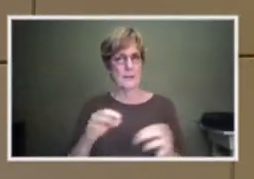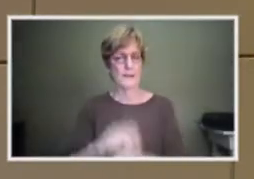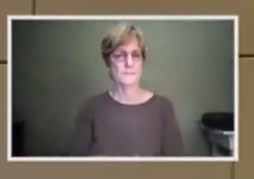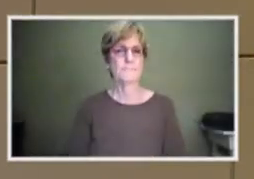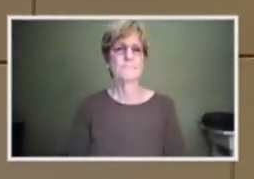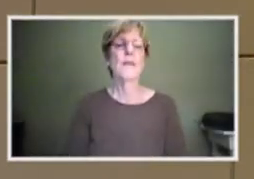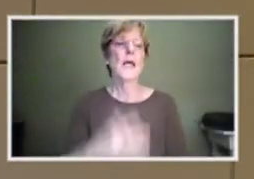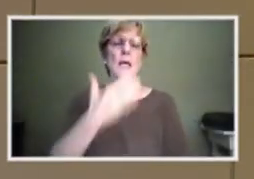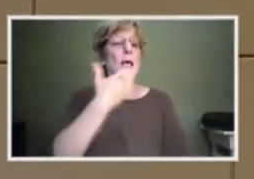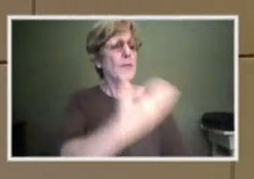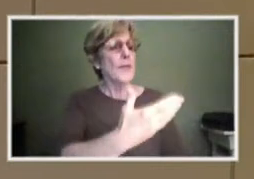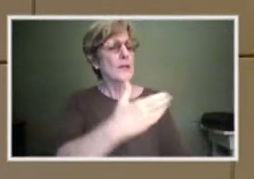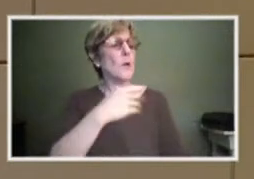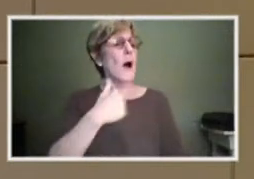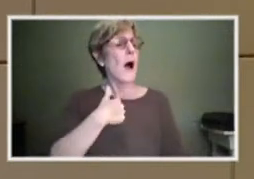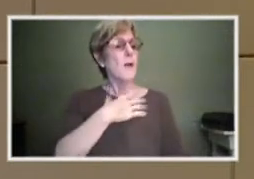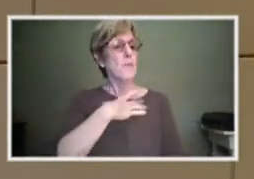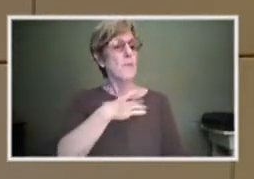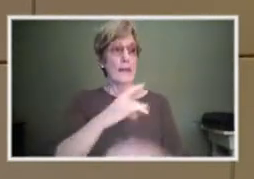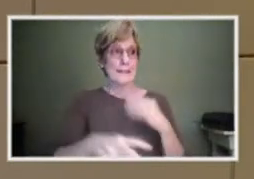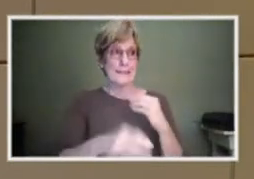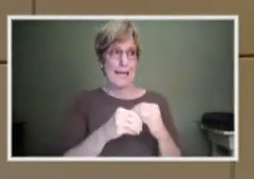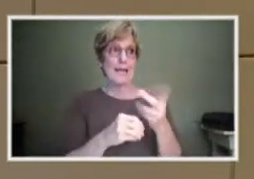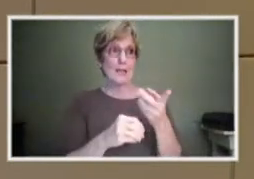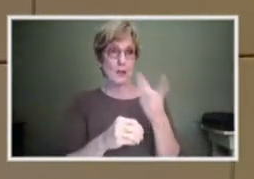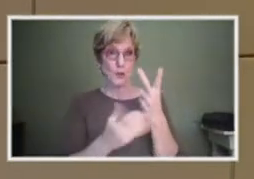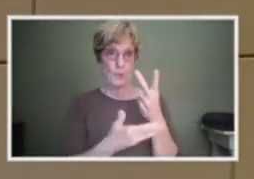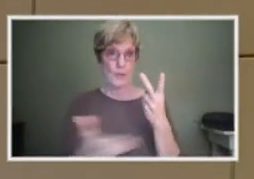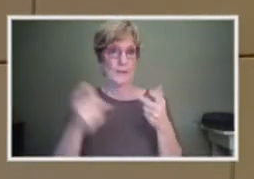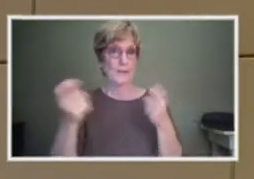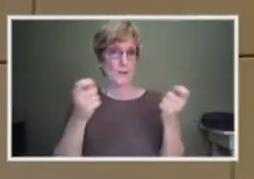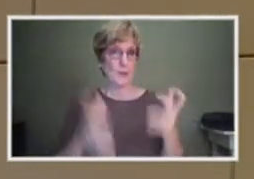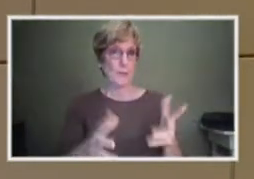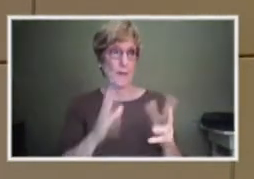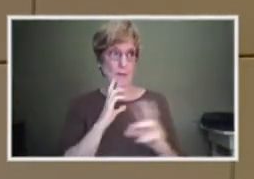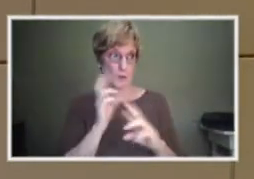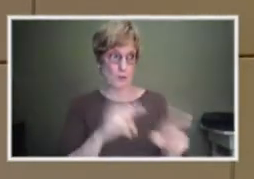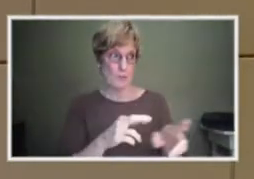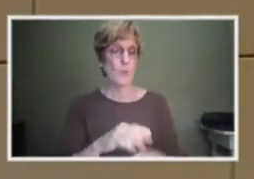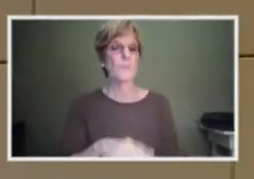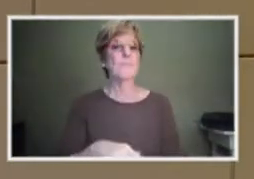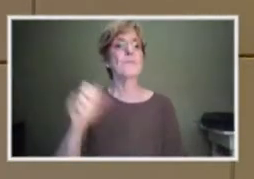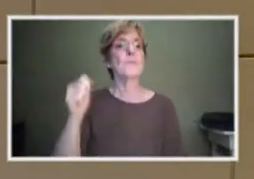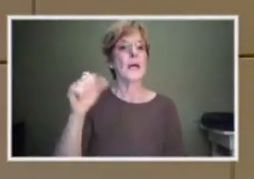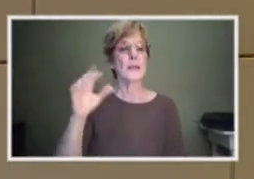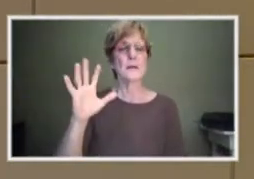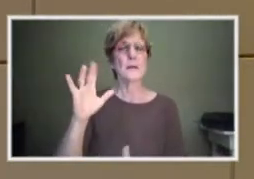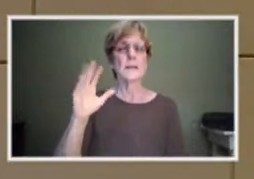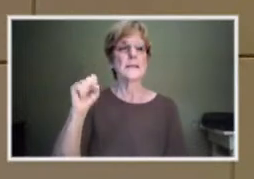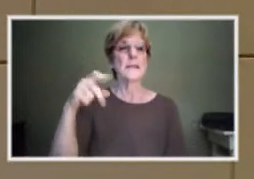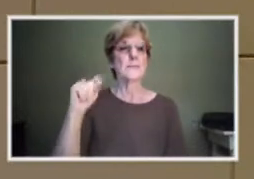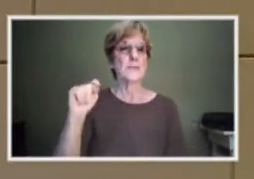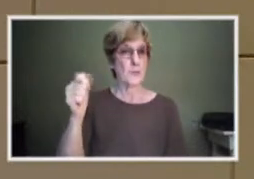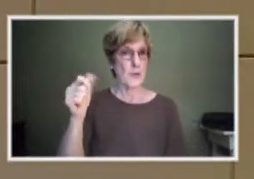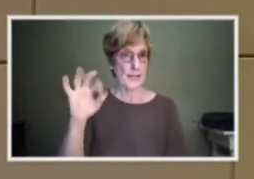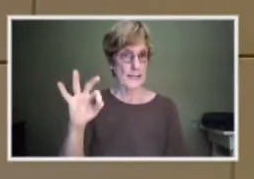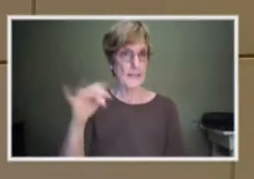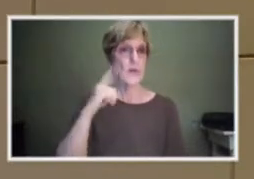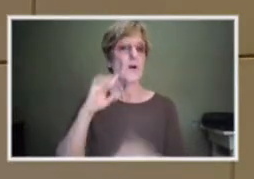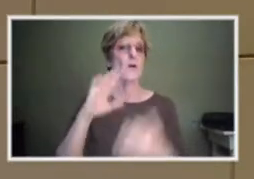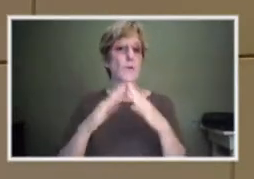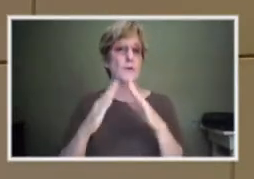Jones. I'd like to add two things to the manager's report. On September 19th for the city